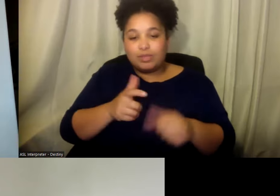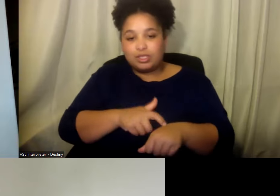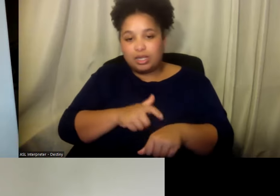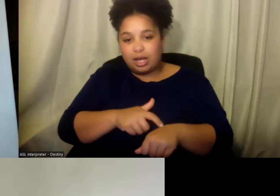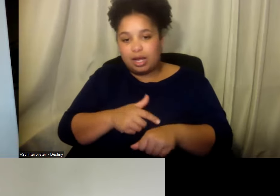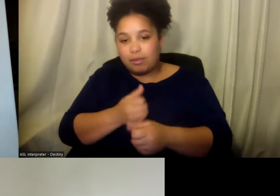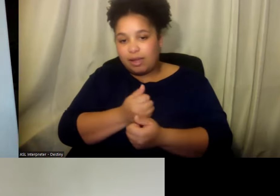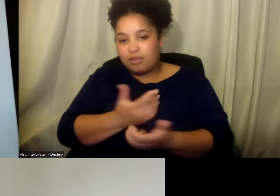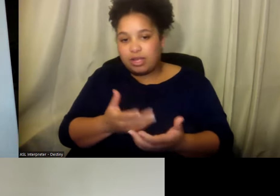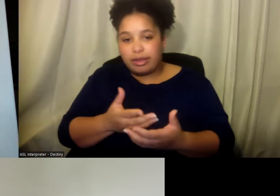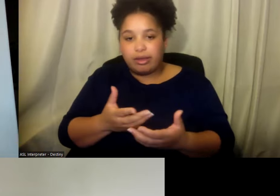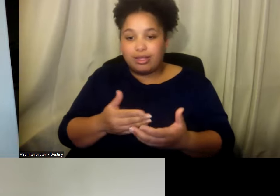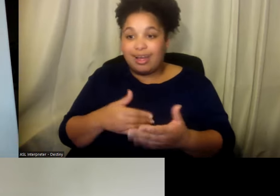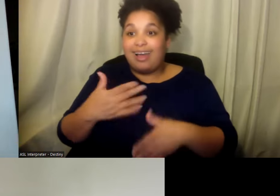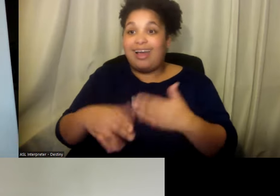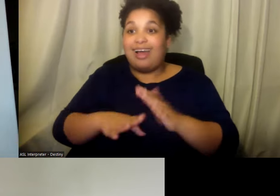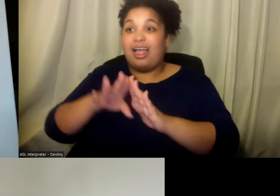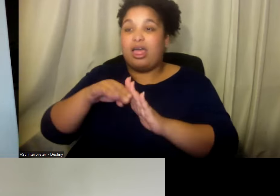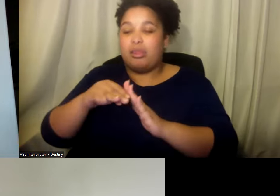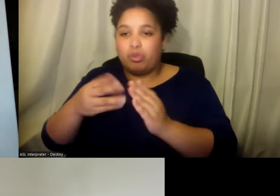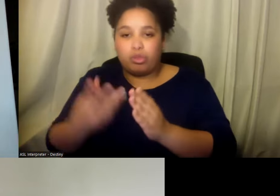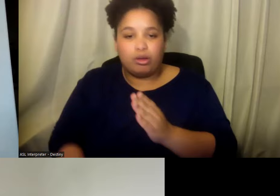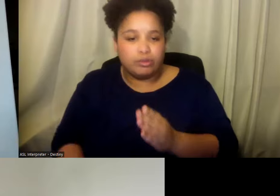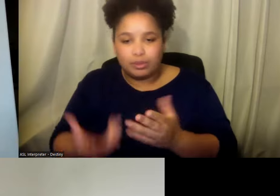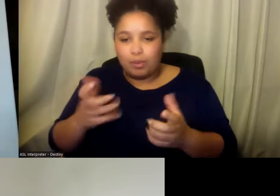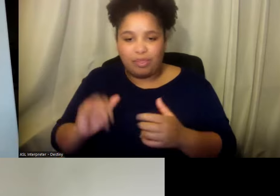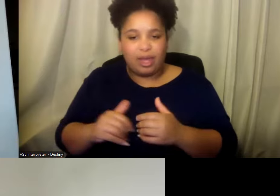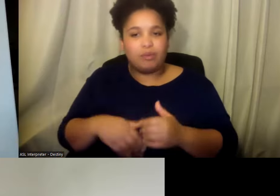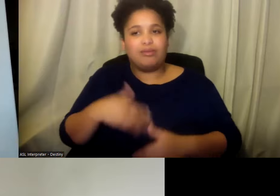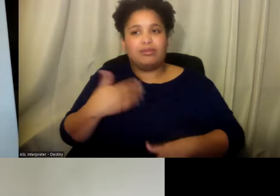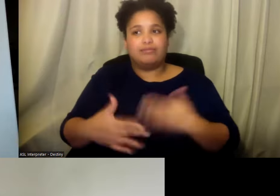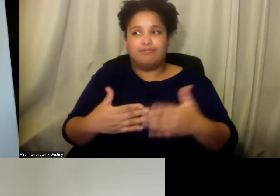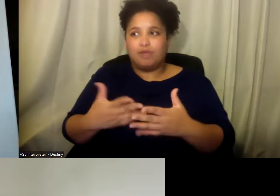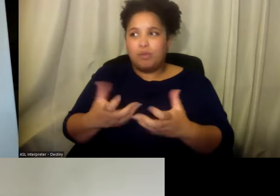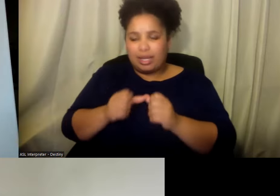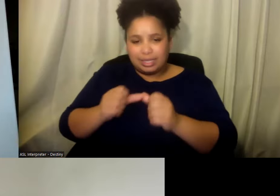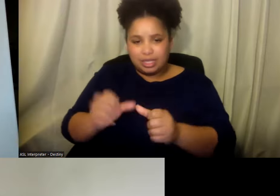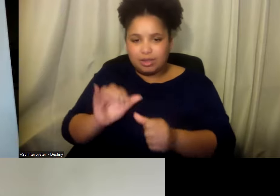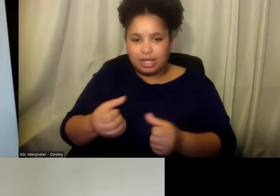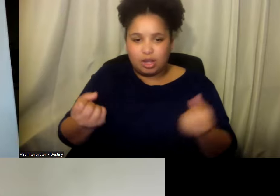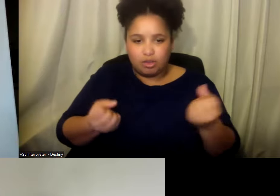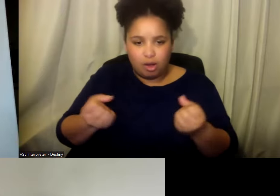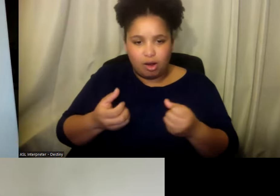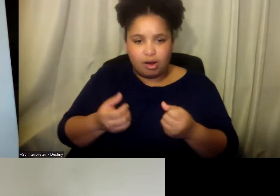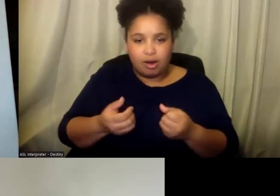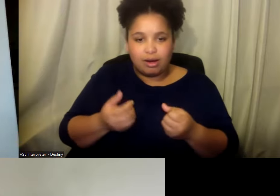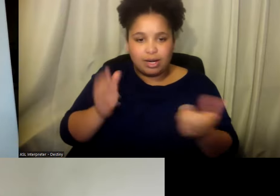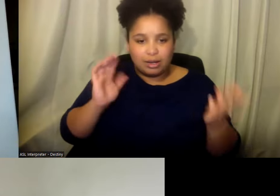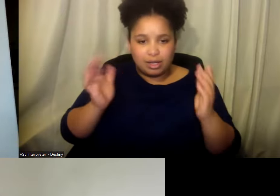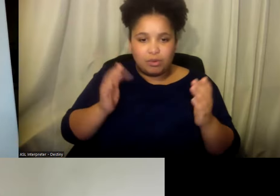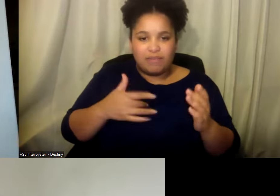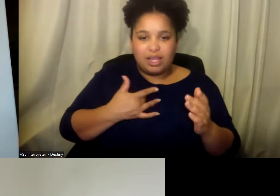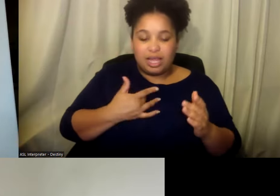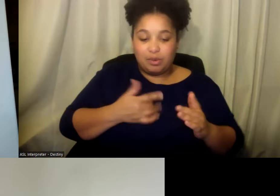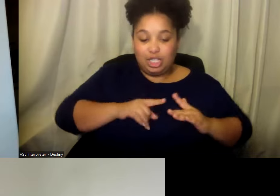that all go to waste. We've developed some really great momentum, and to continue with that car analogy, I feel like we're just now getting off of that